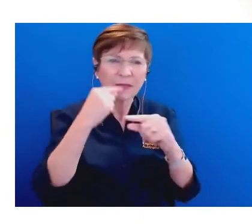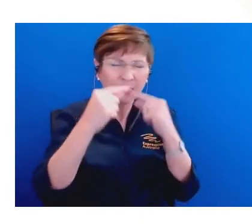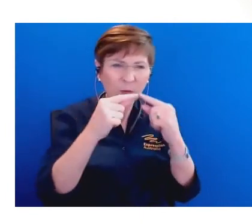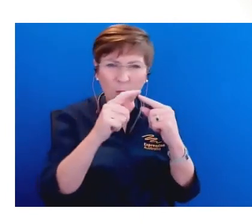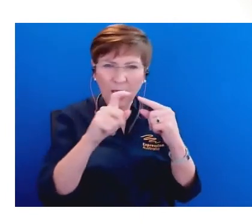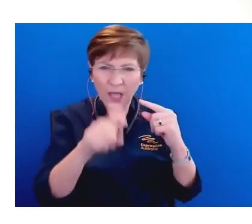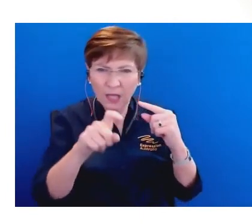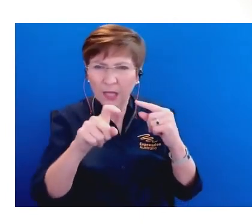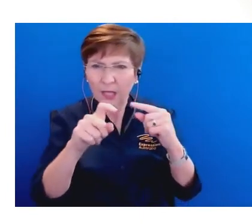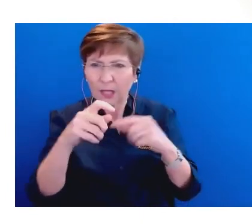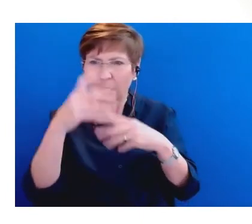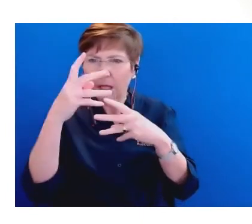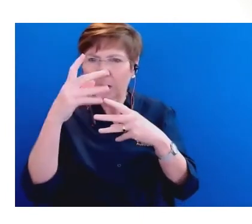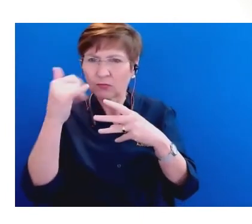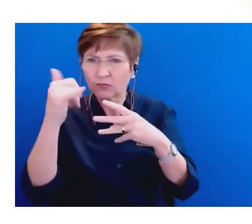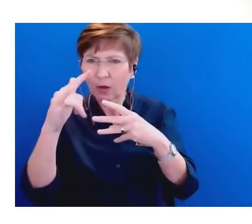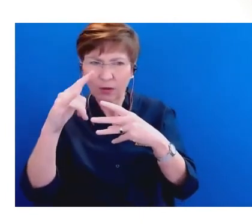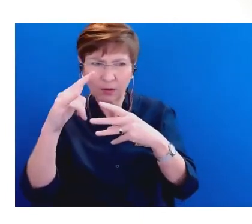jargon heavy.